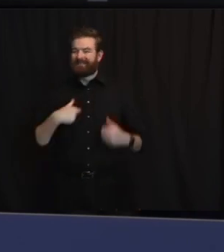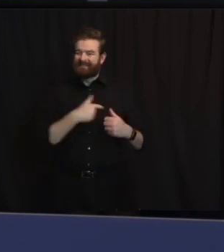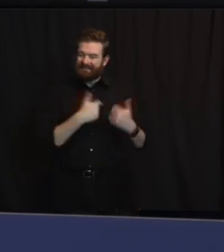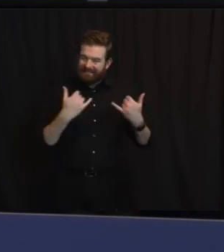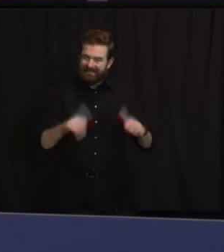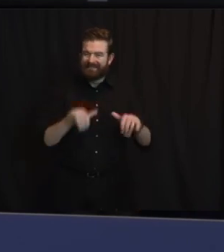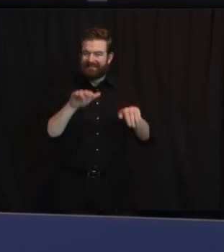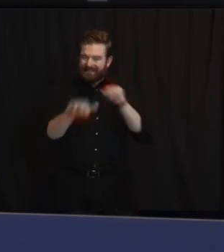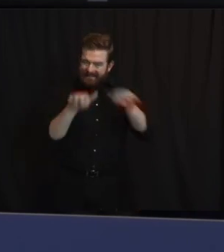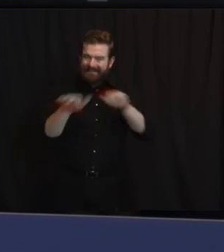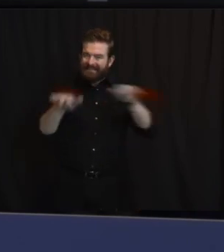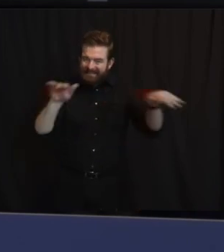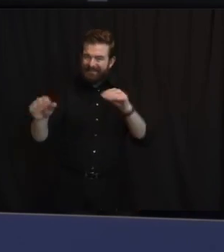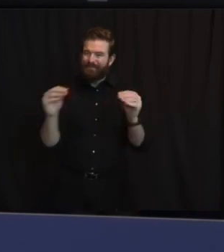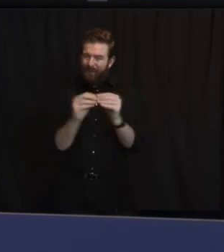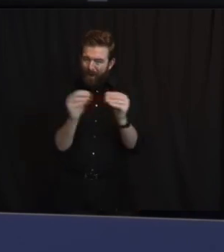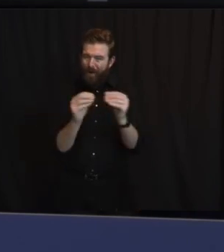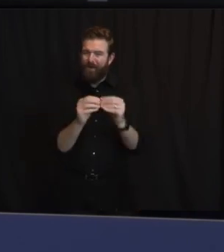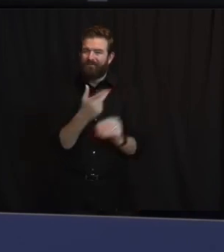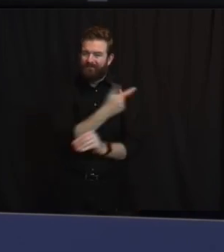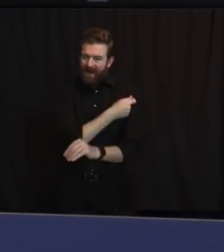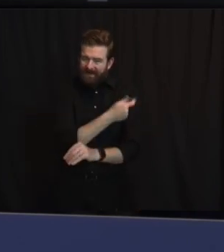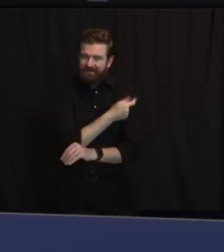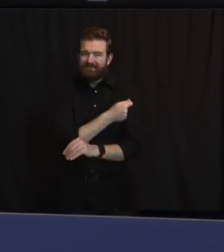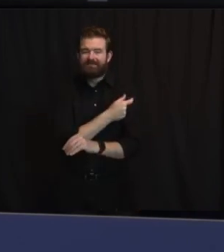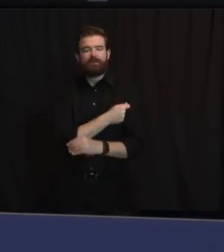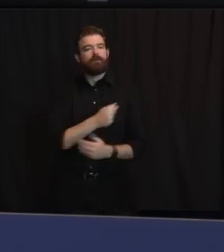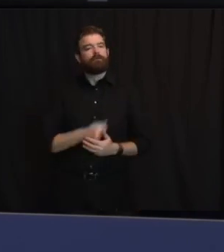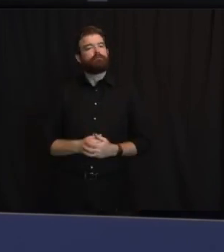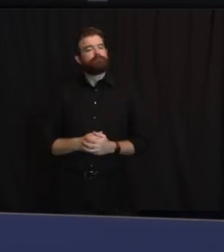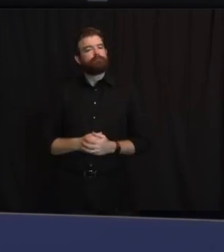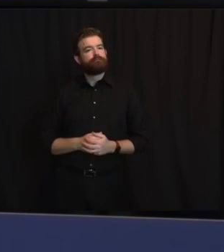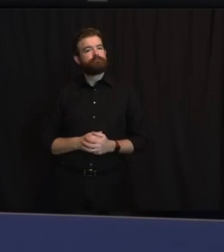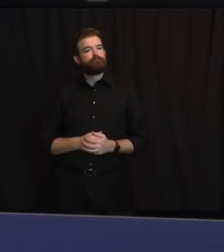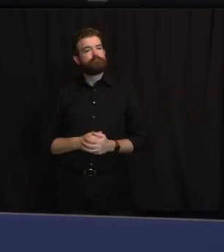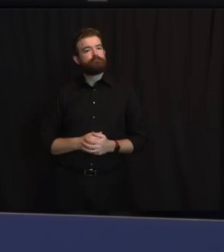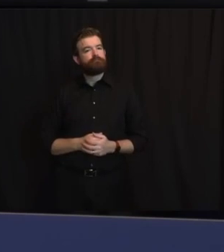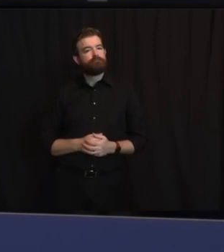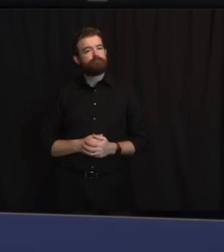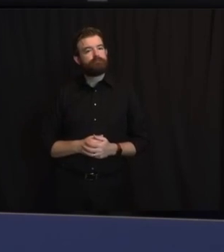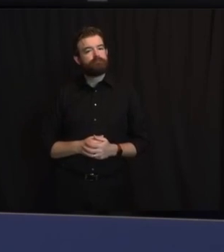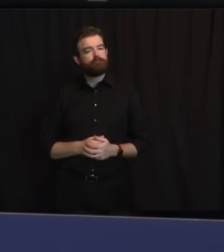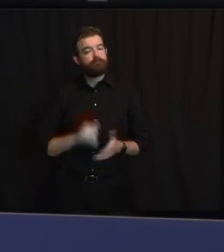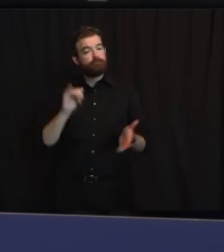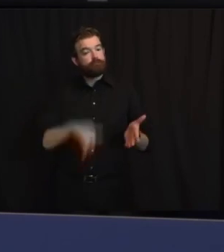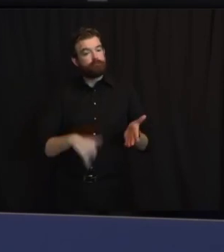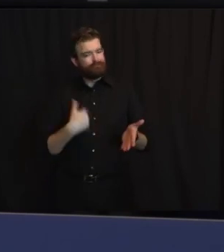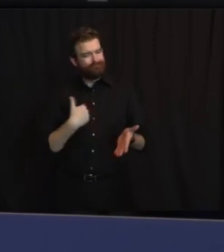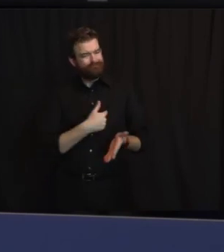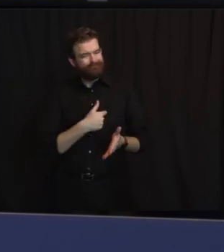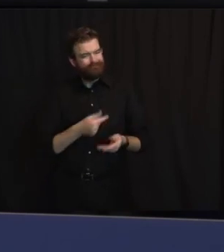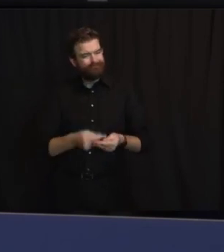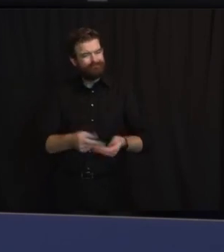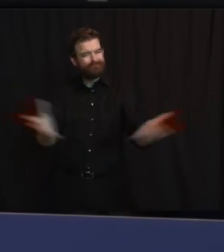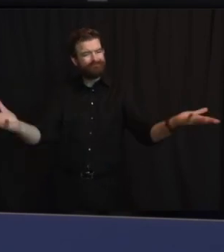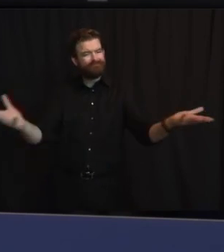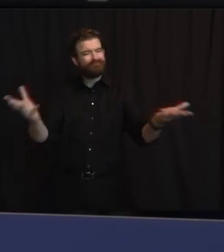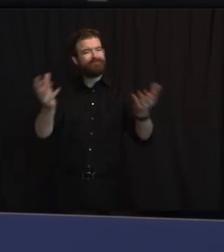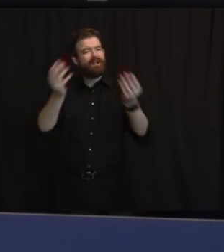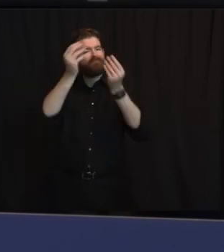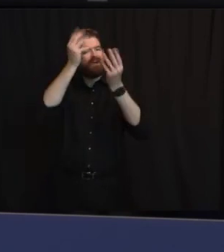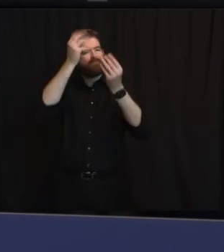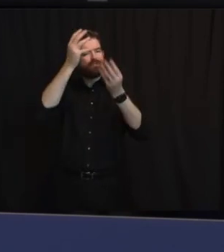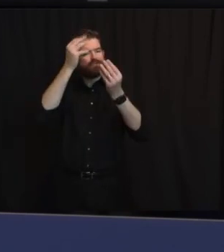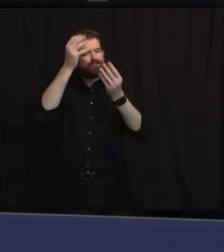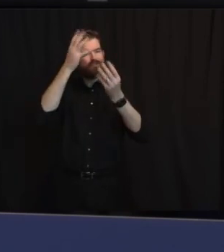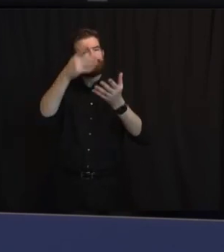these facilities with toolkits to communicate with staff about the importance of vaccines and to help address their hesitancy. The